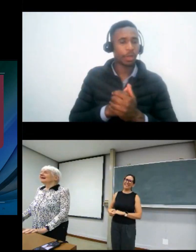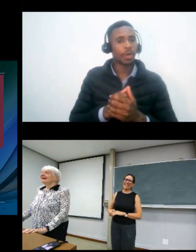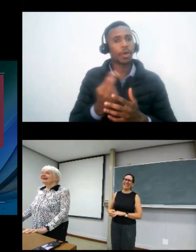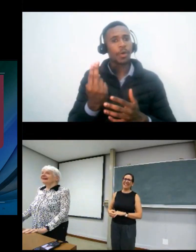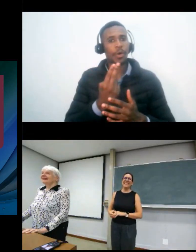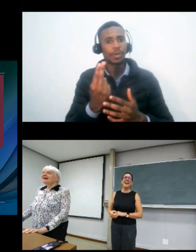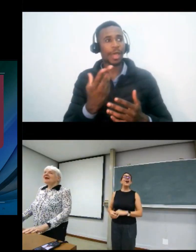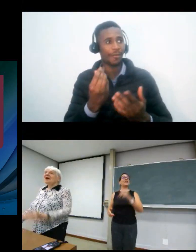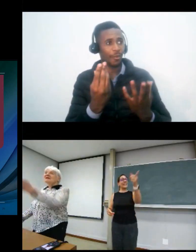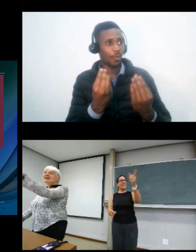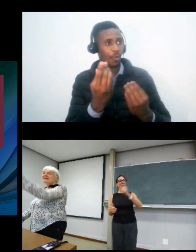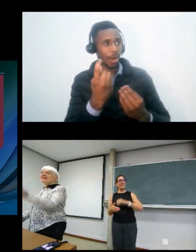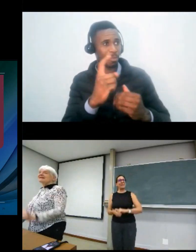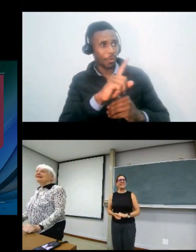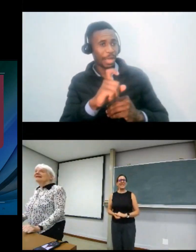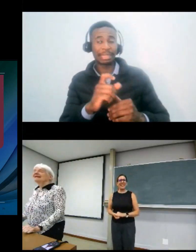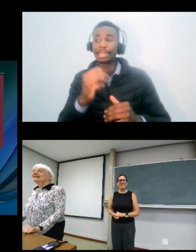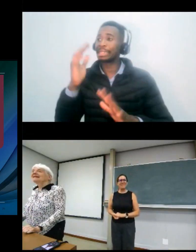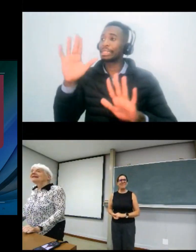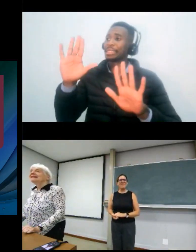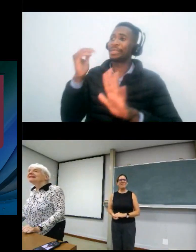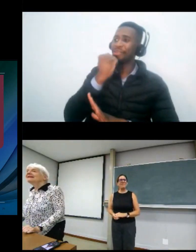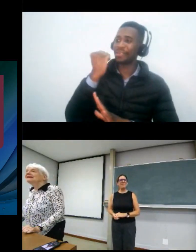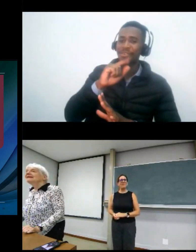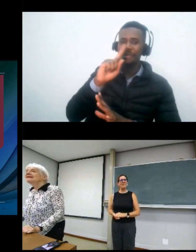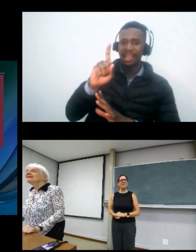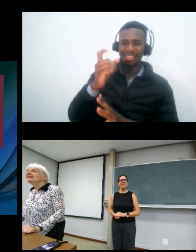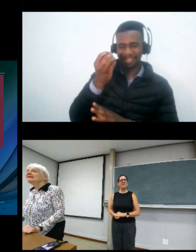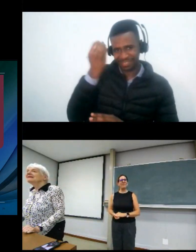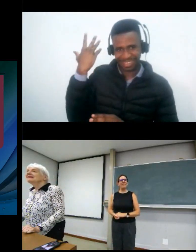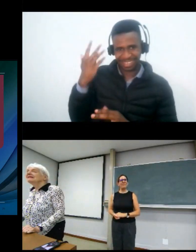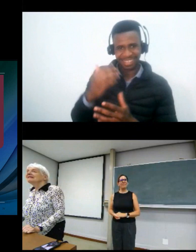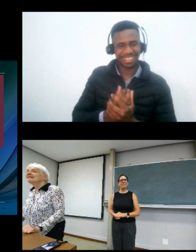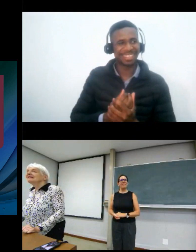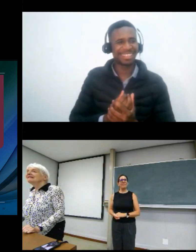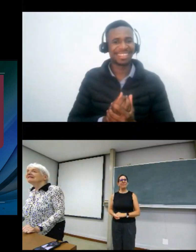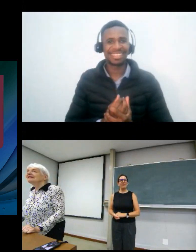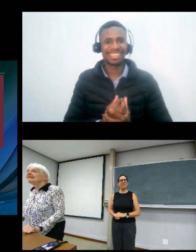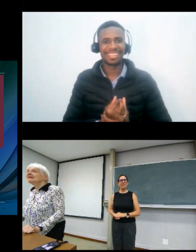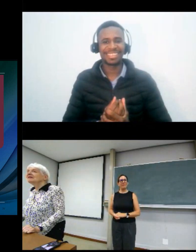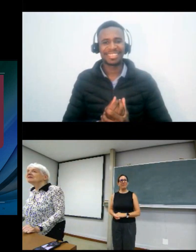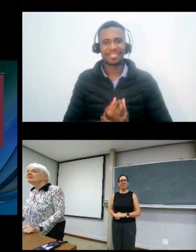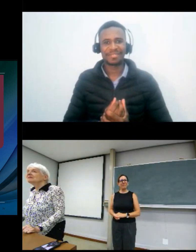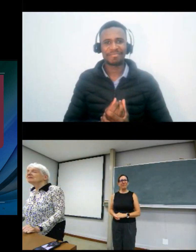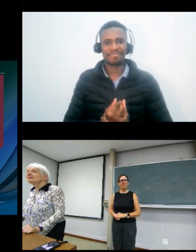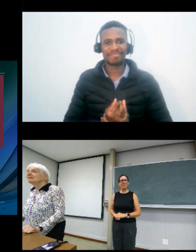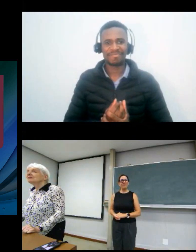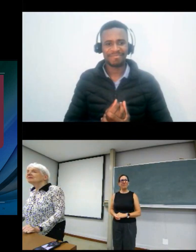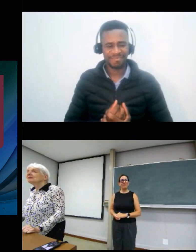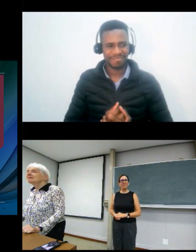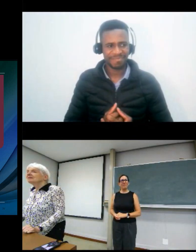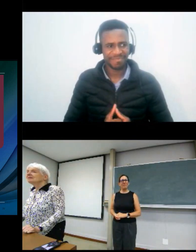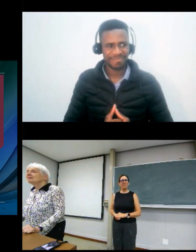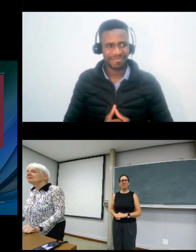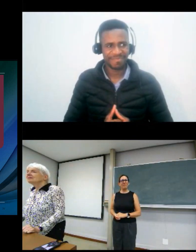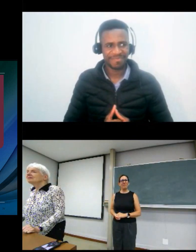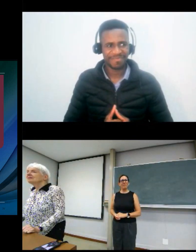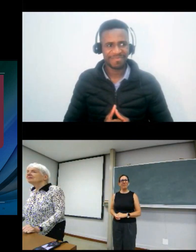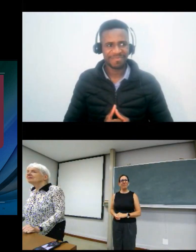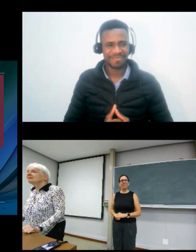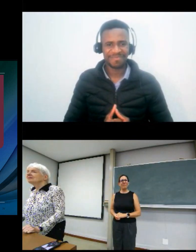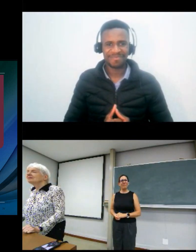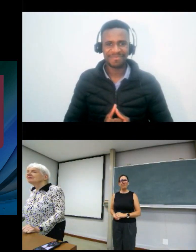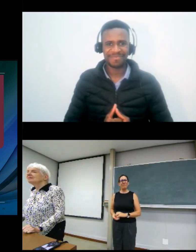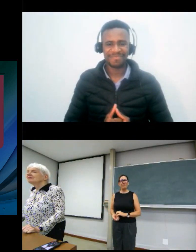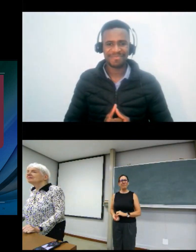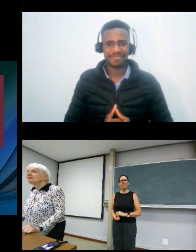oh yes, we have a question there. So you were talking about how the importance of age acquisition. I was wondering what the studies